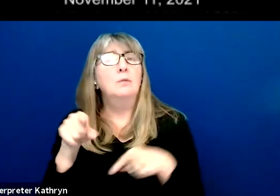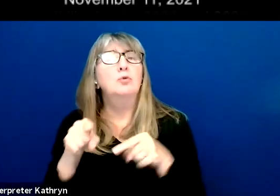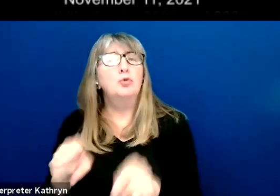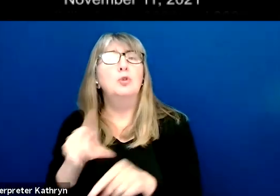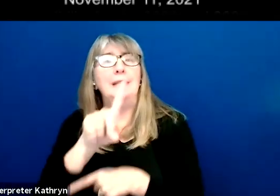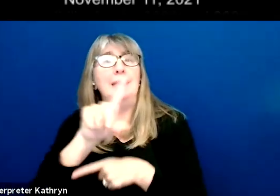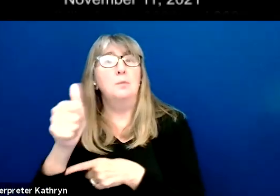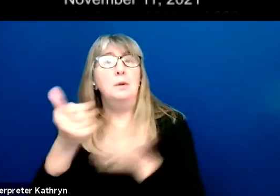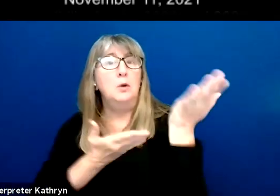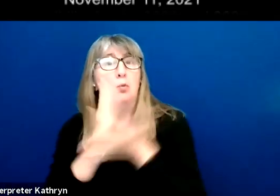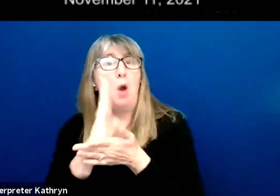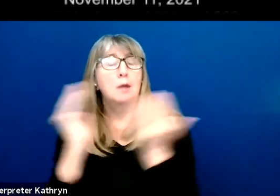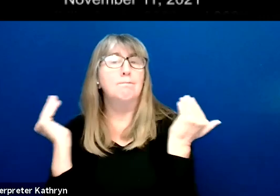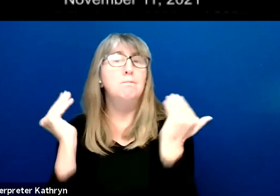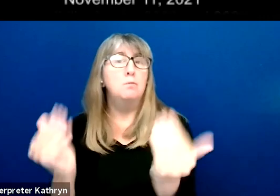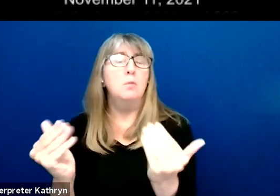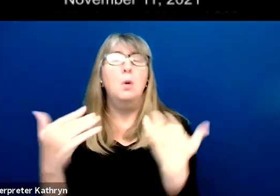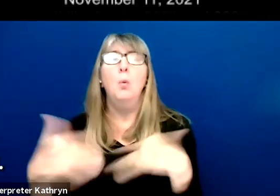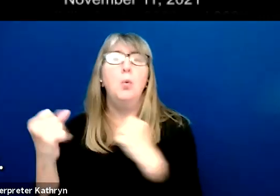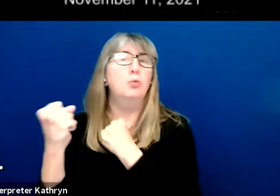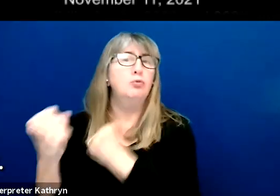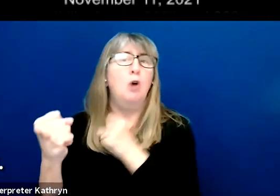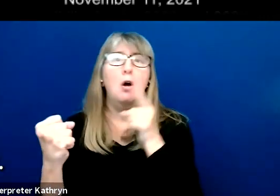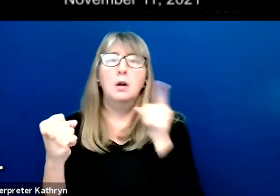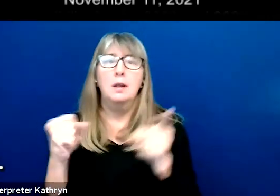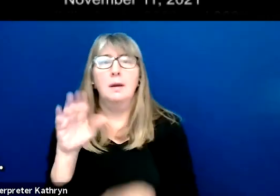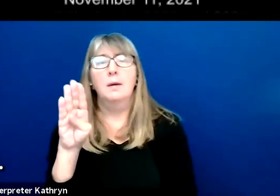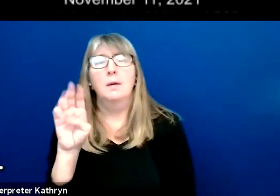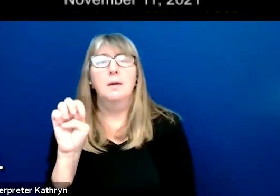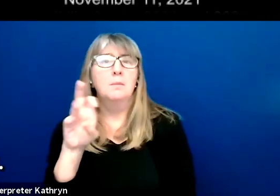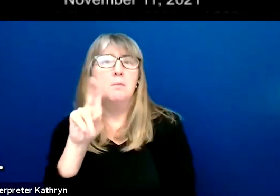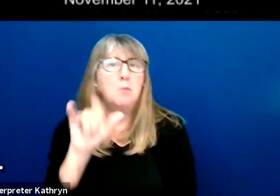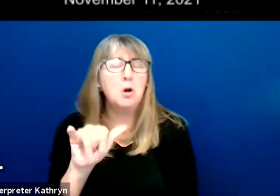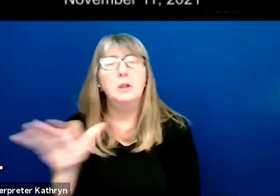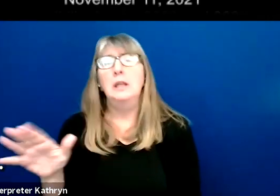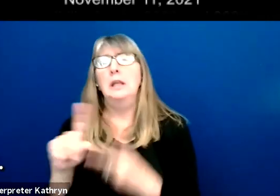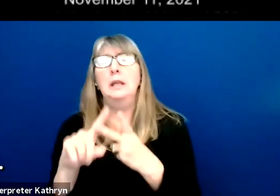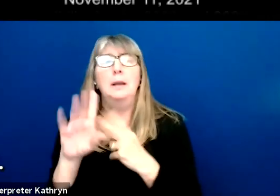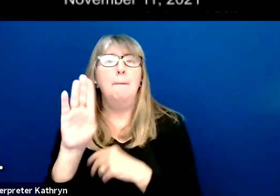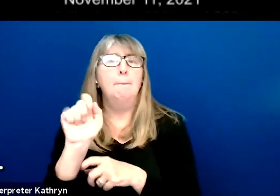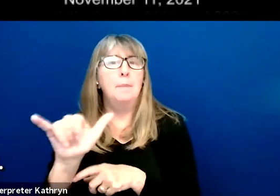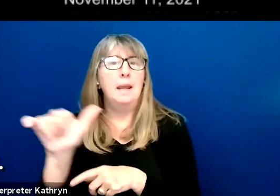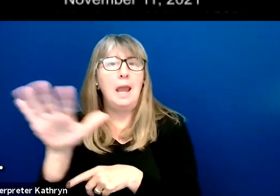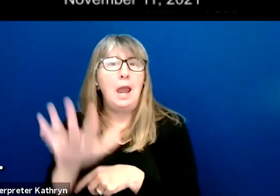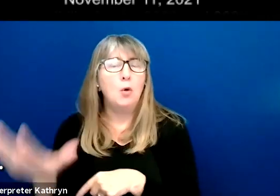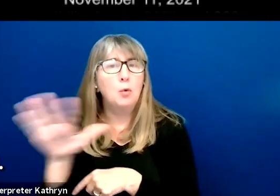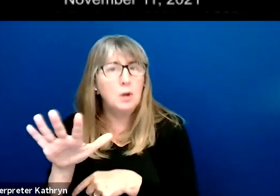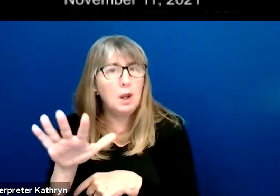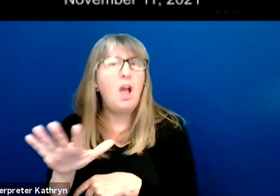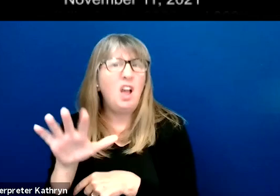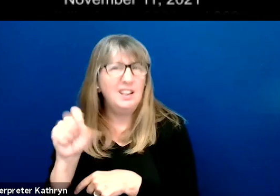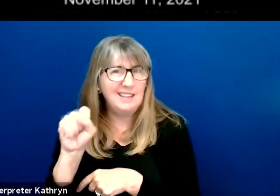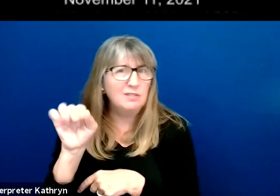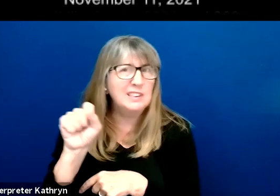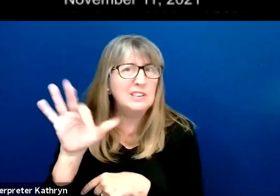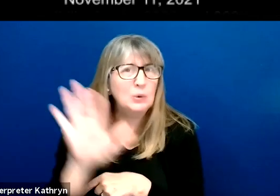extremely powerful in Berkeley and in the Bay Area, and in a number of other locations as well in the 1970s and early 80s. And